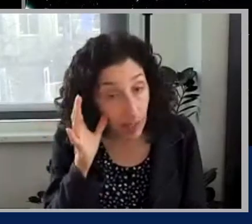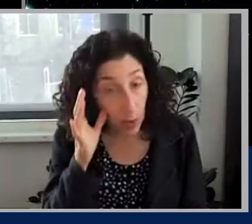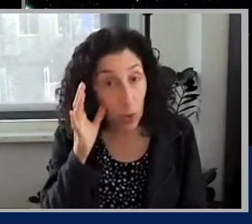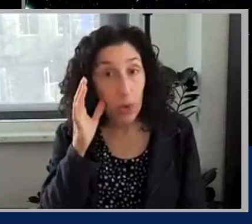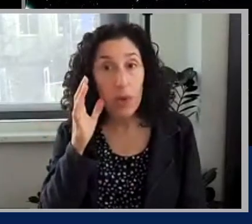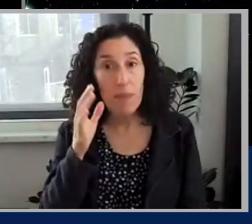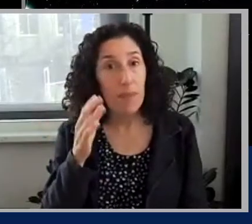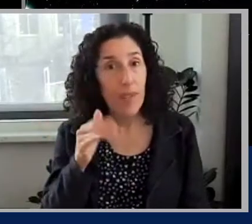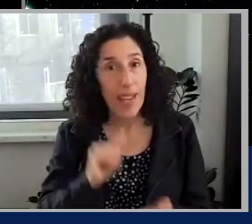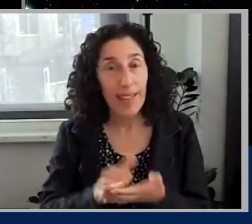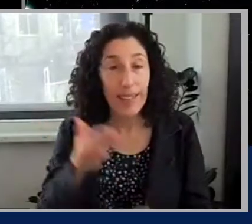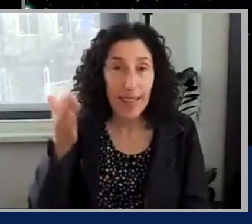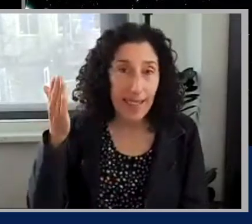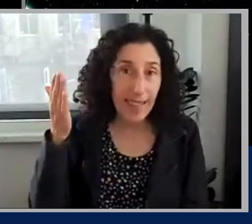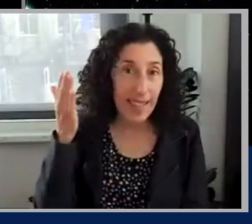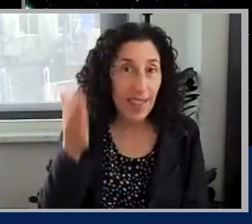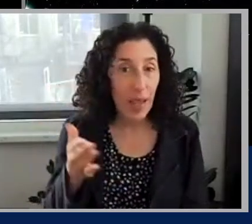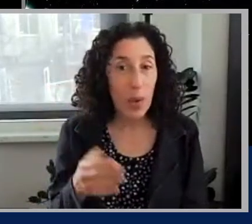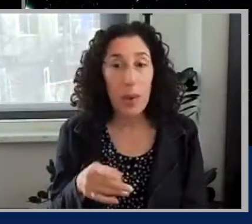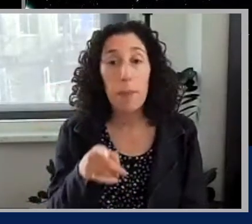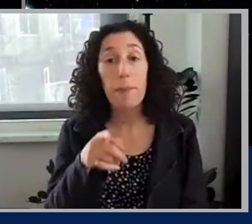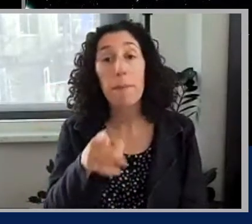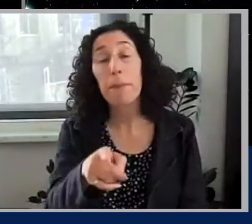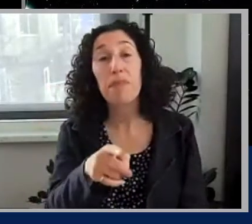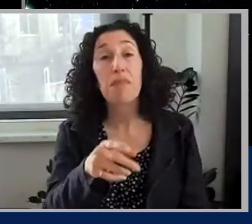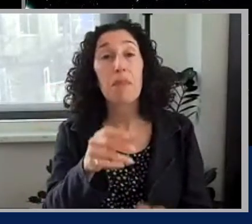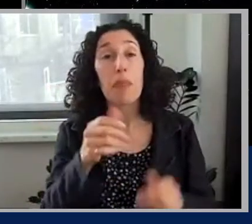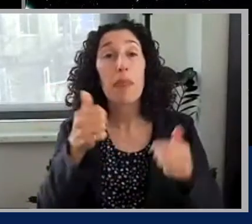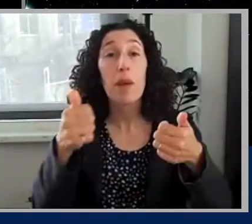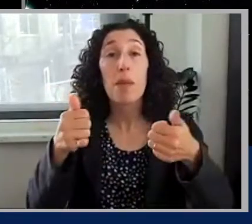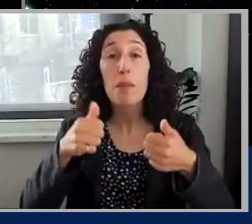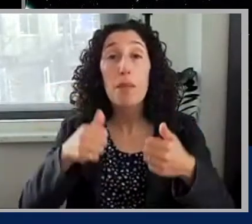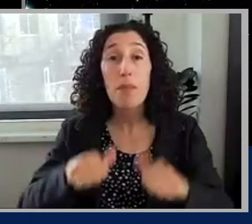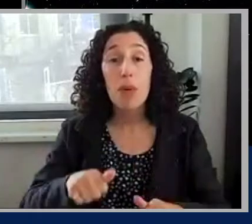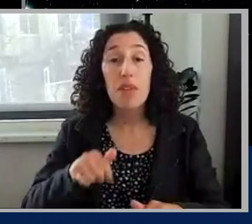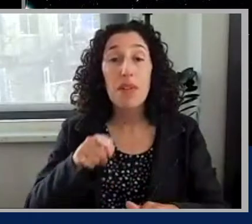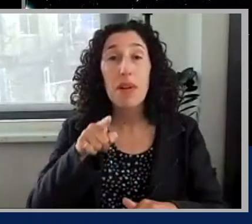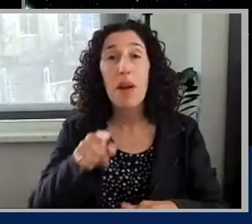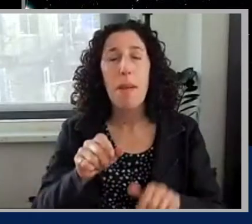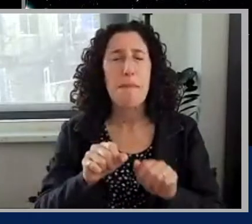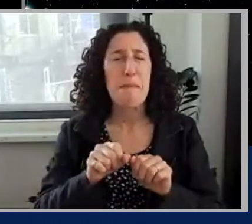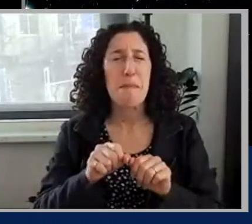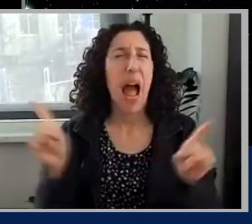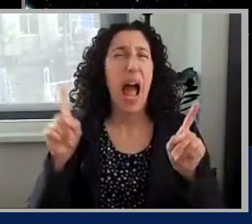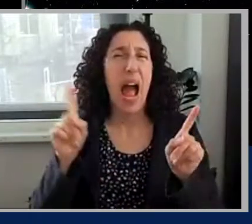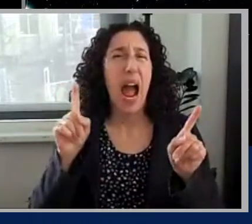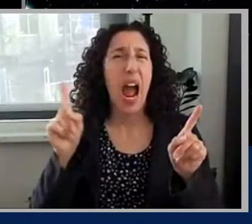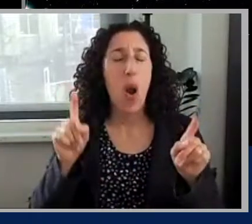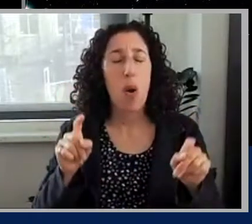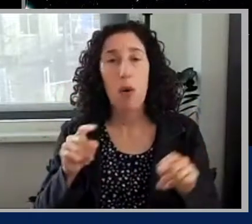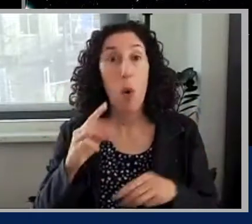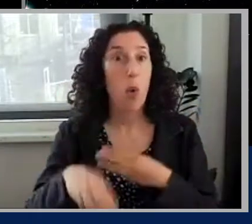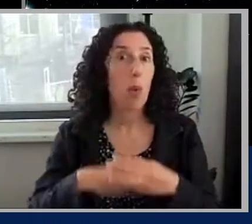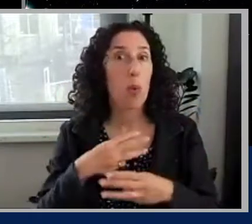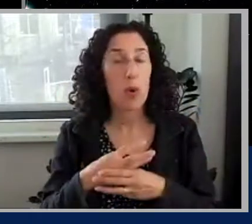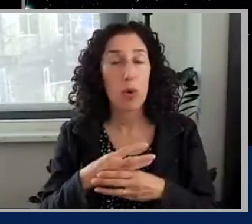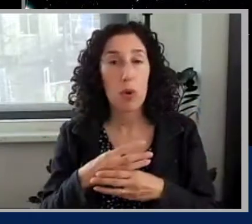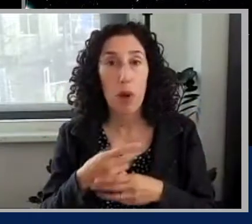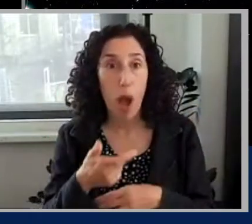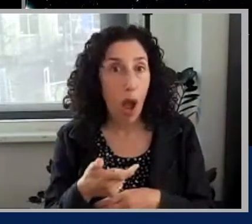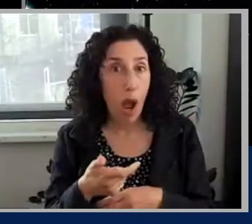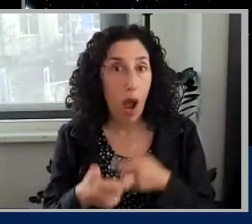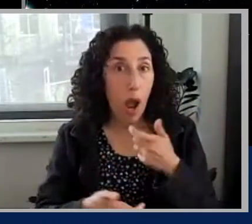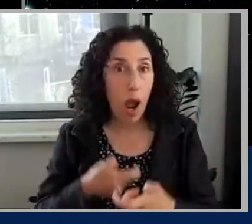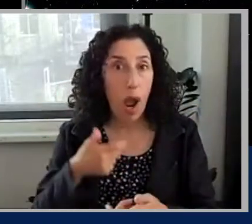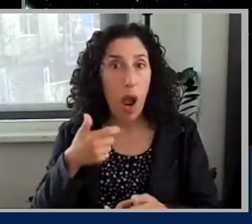it on a slow news Saturday kind of thing. And the press statistics on it, I